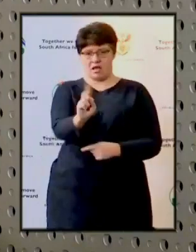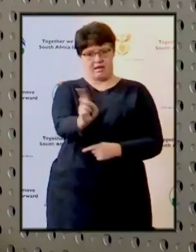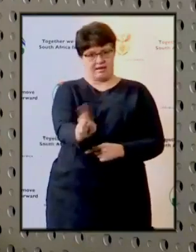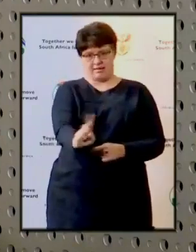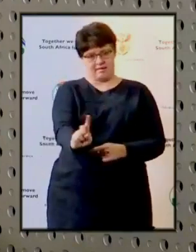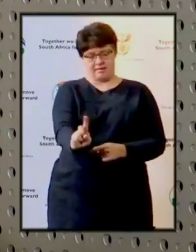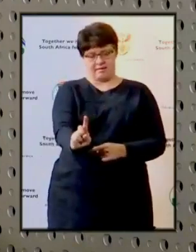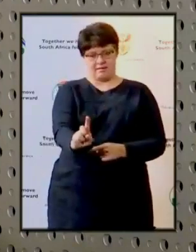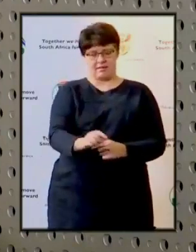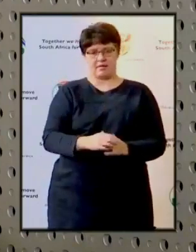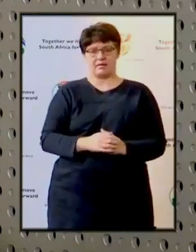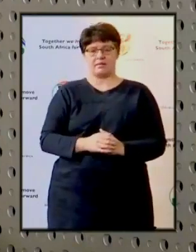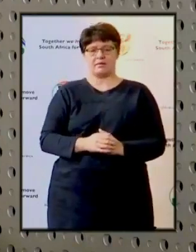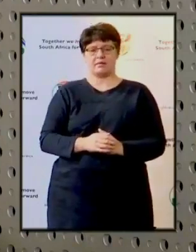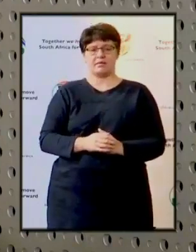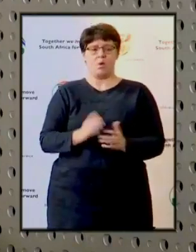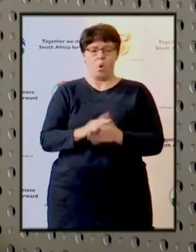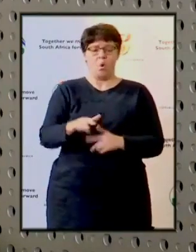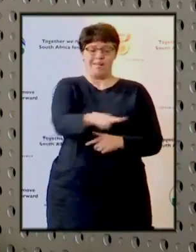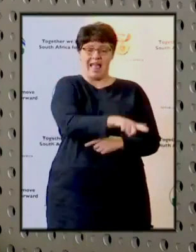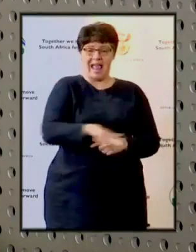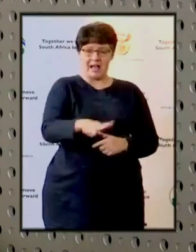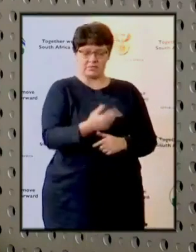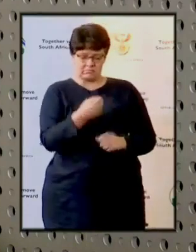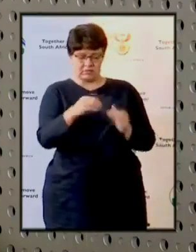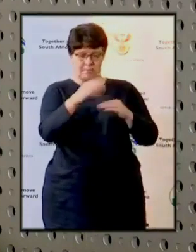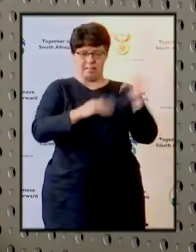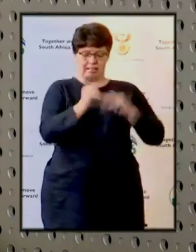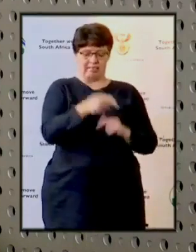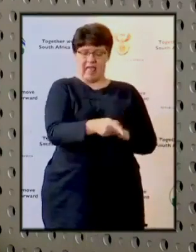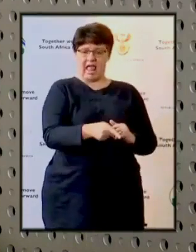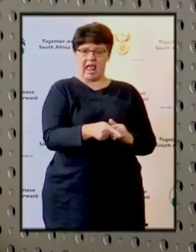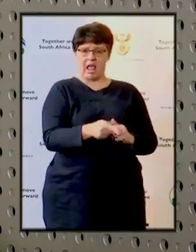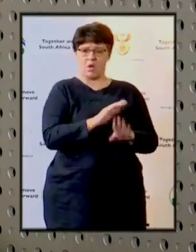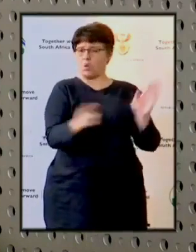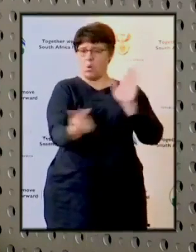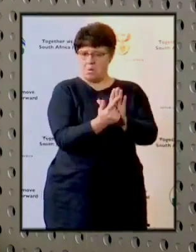or occupy land illegally or houses illegally.